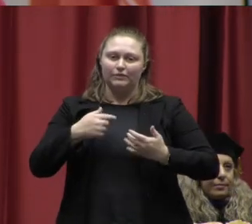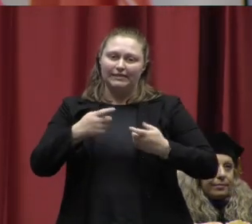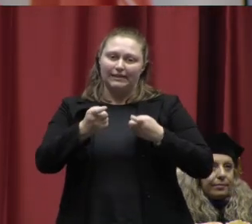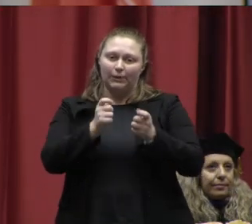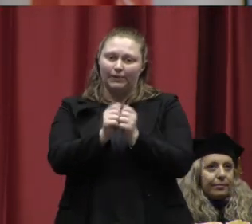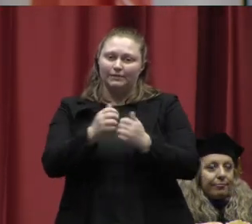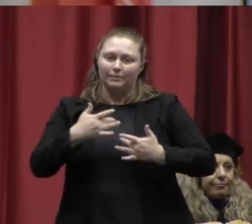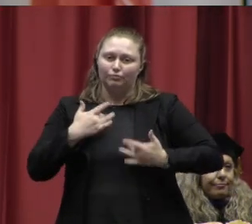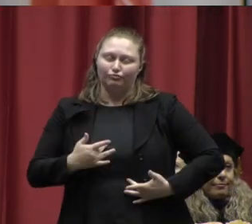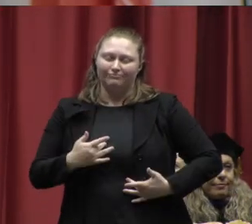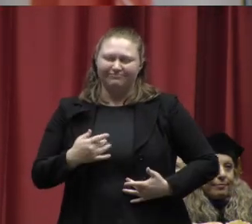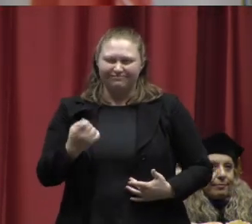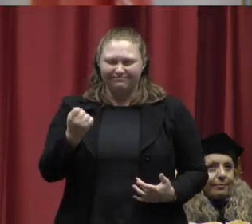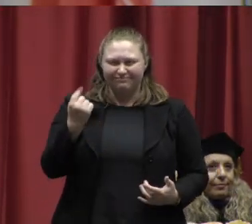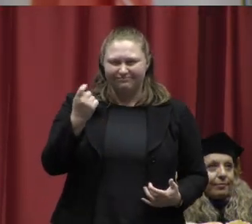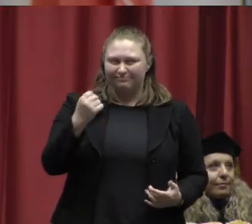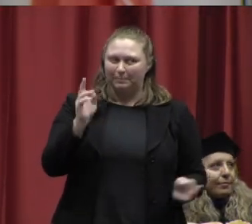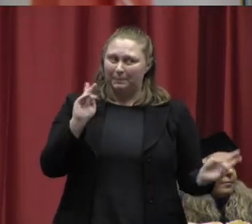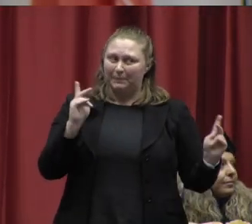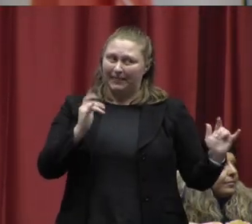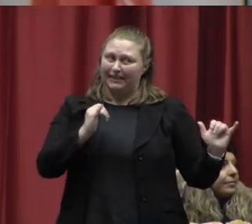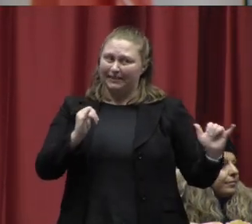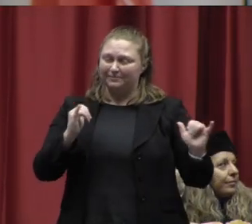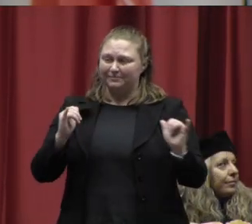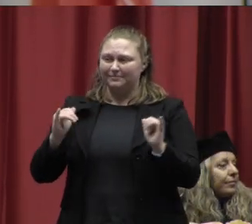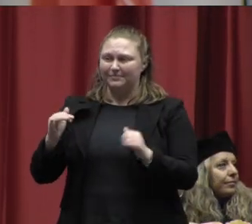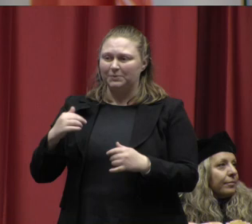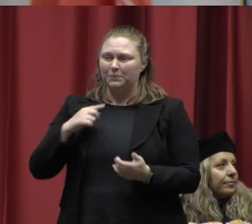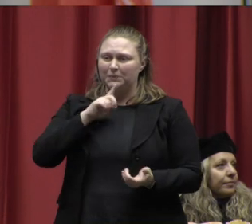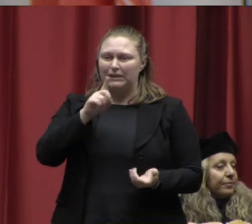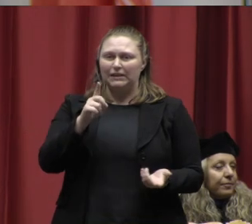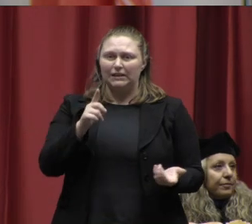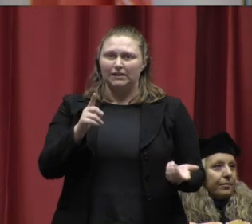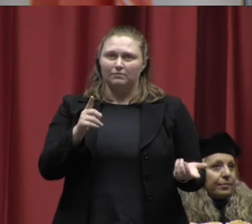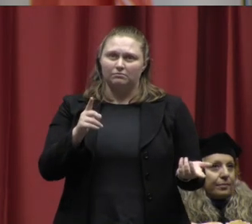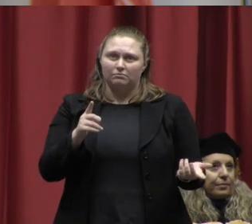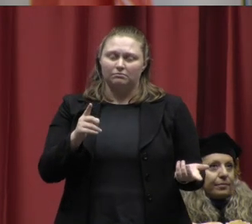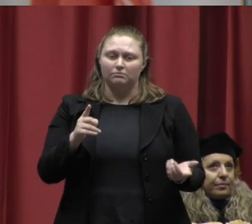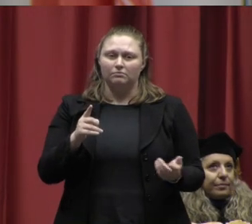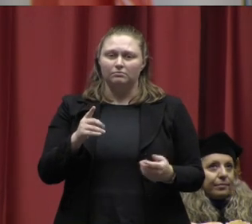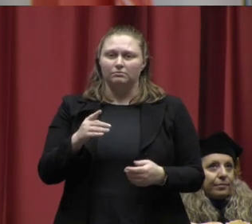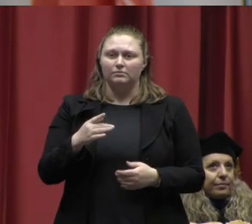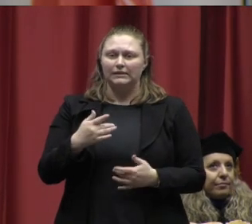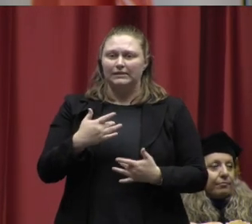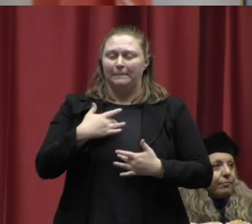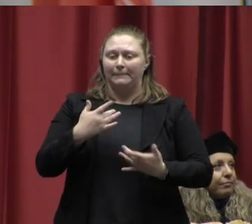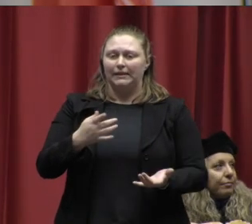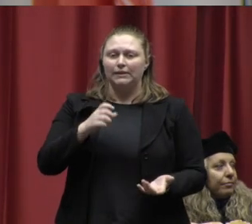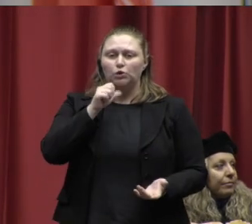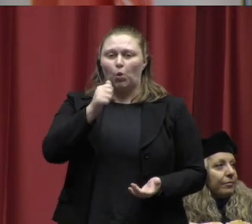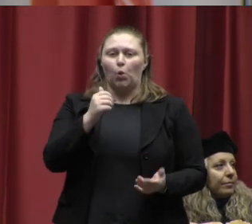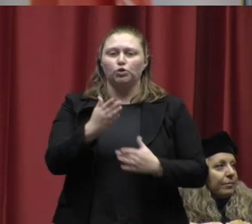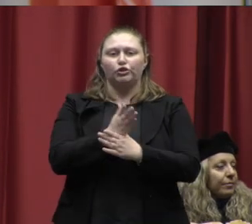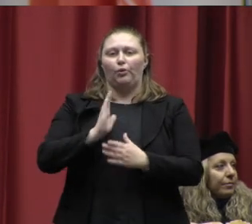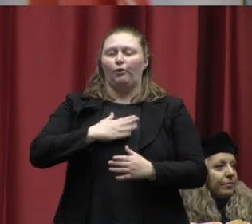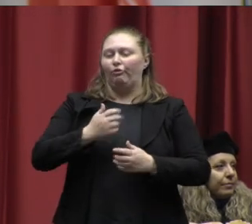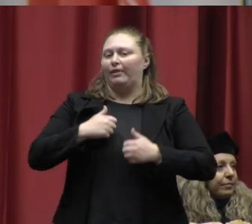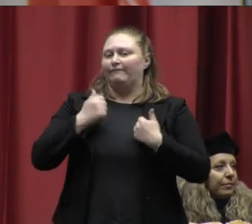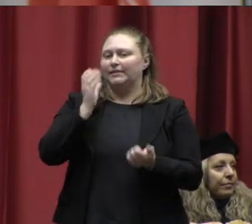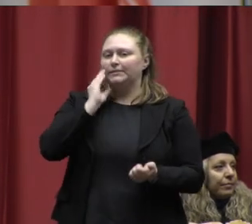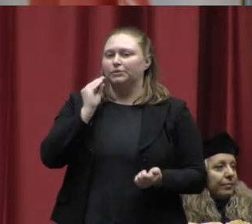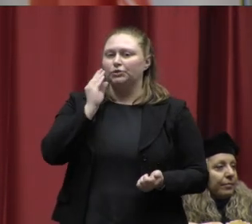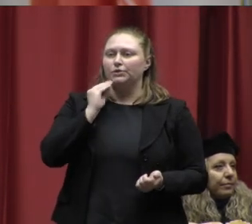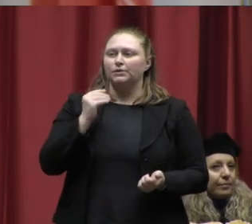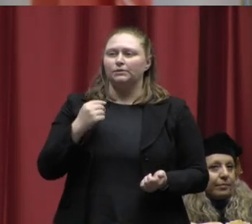You see, people like me usually aren't invited to come before a group to share our life experiences. We must